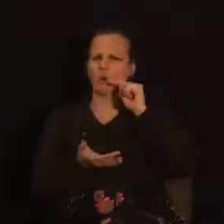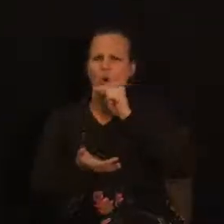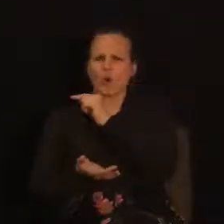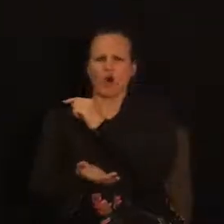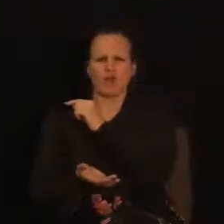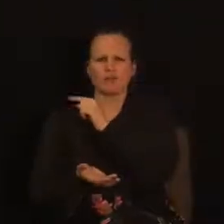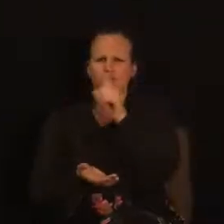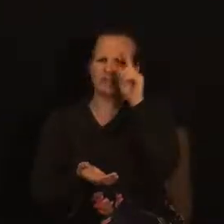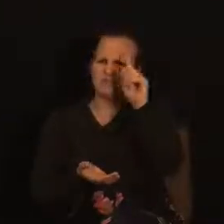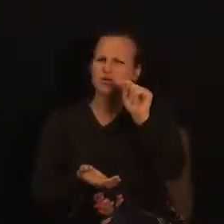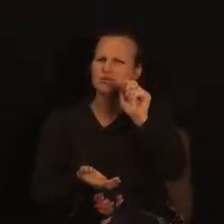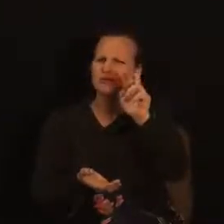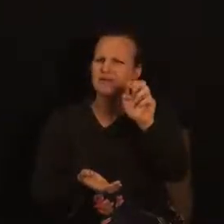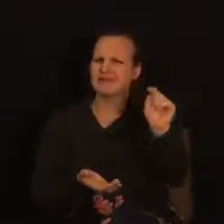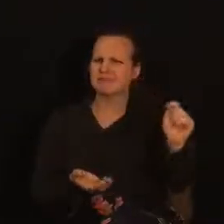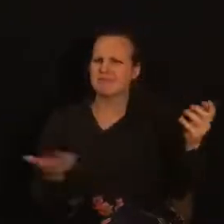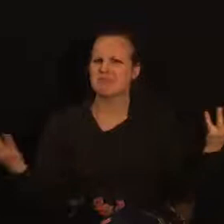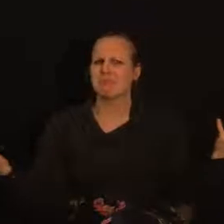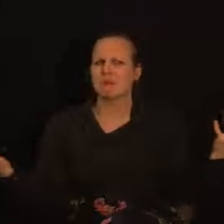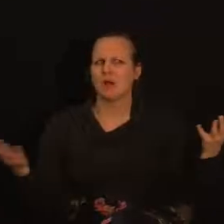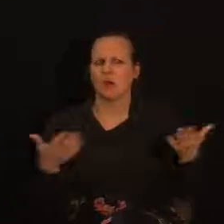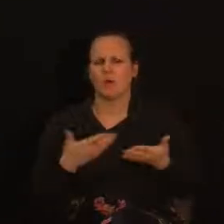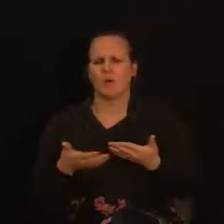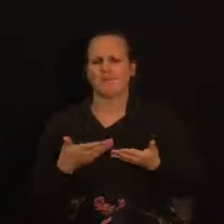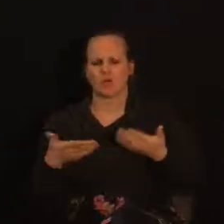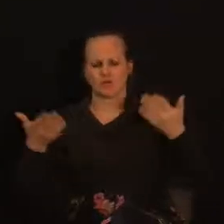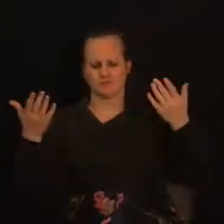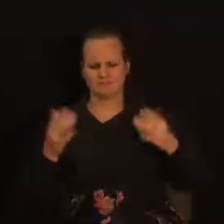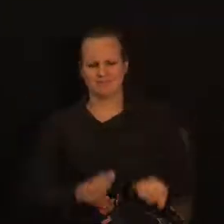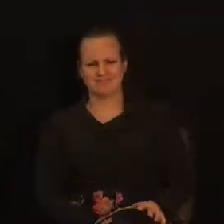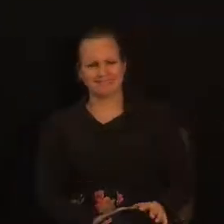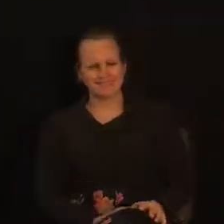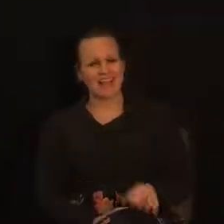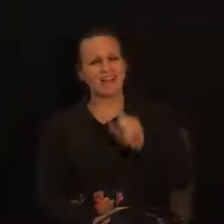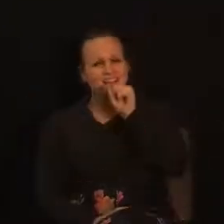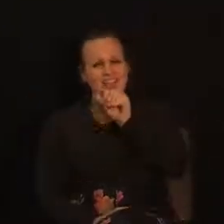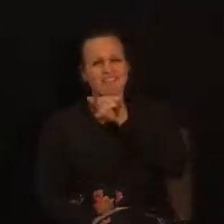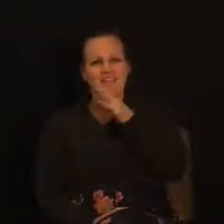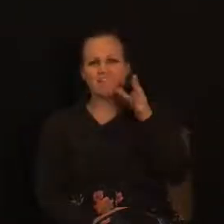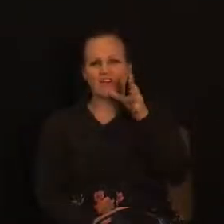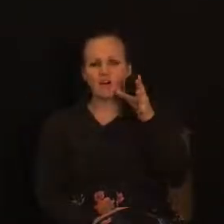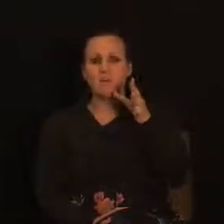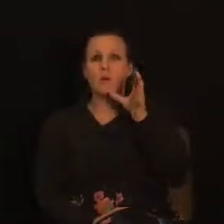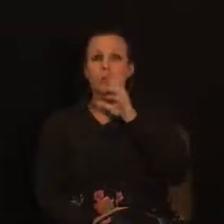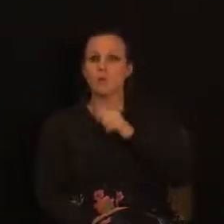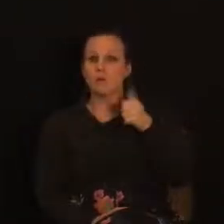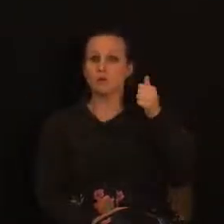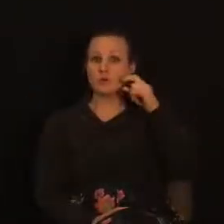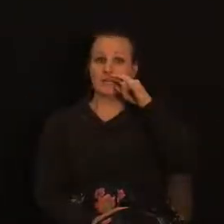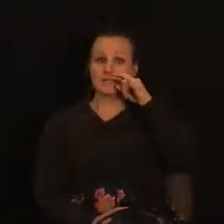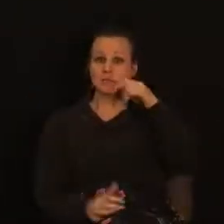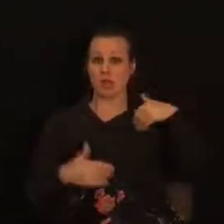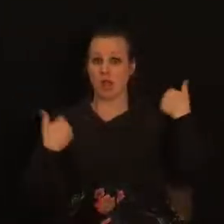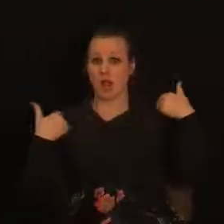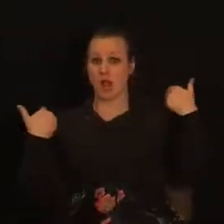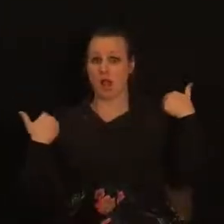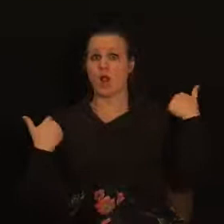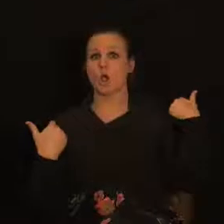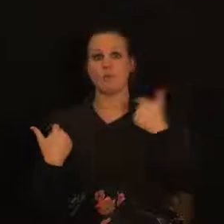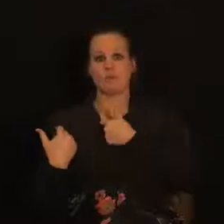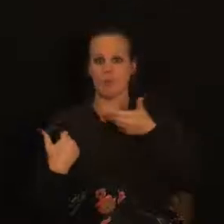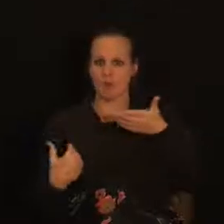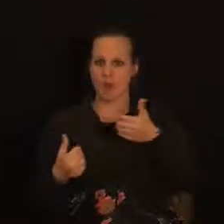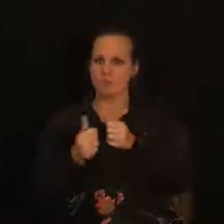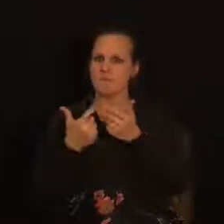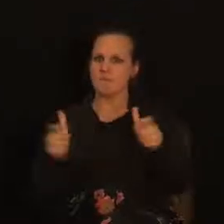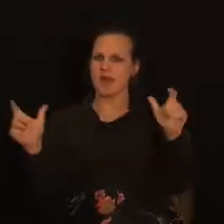can of corn, so whatever. But they love this farm. And when my older kids were young, we were there with this big group,